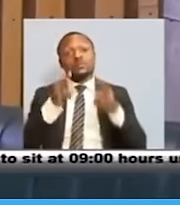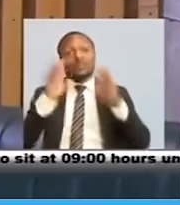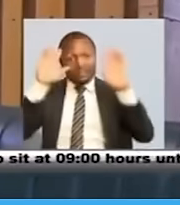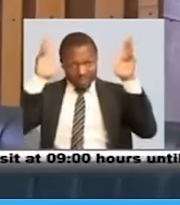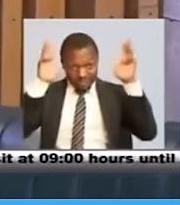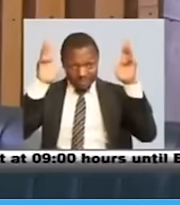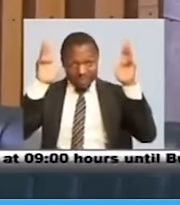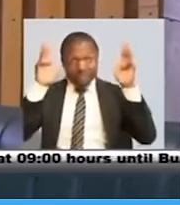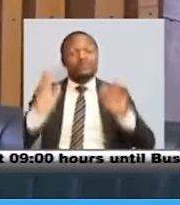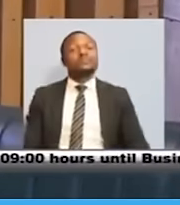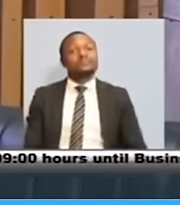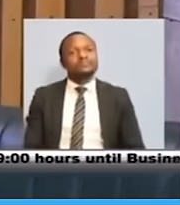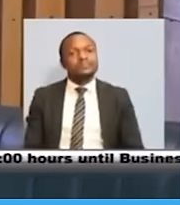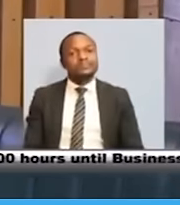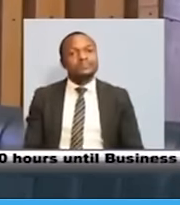congratulating